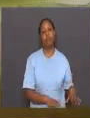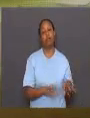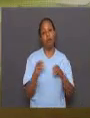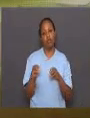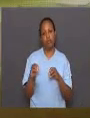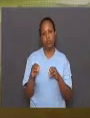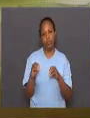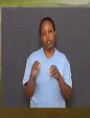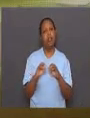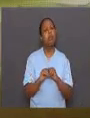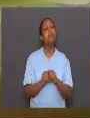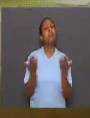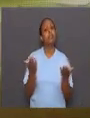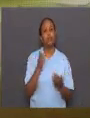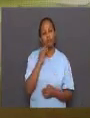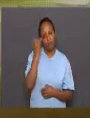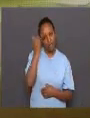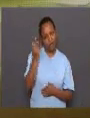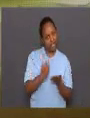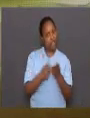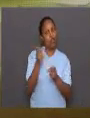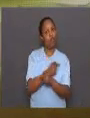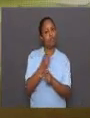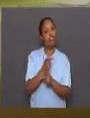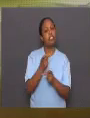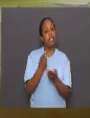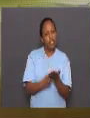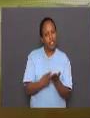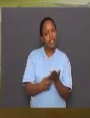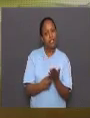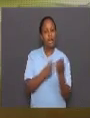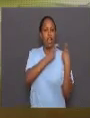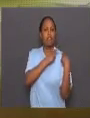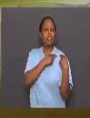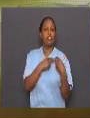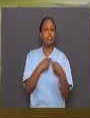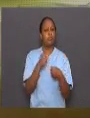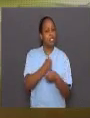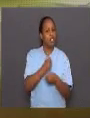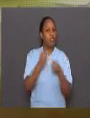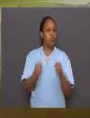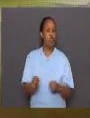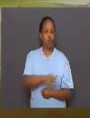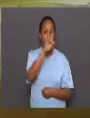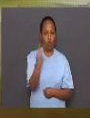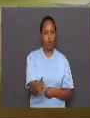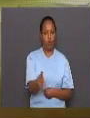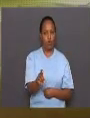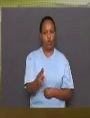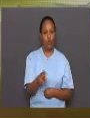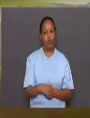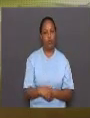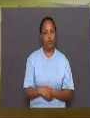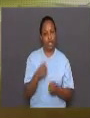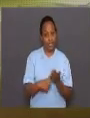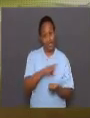Students, how do you think the Commission fulfills these responsibilities? Discuss